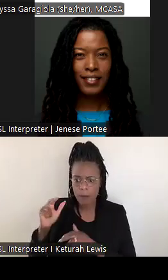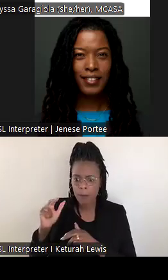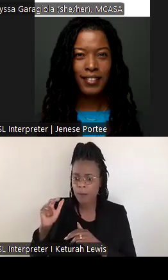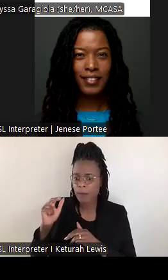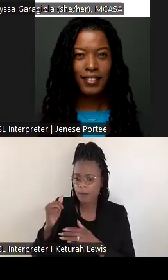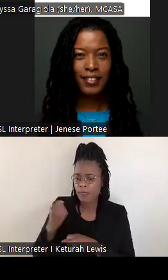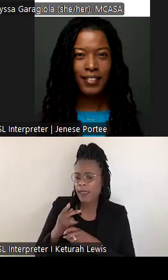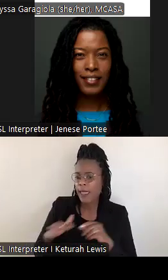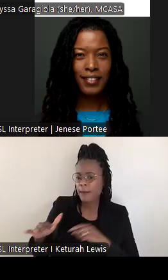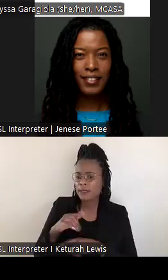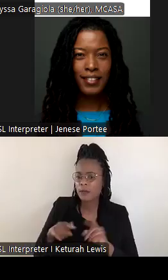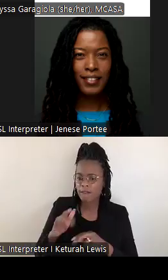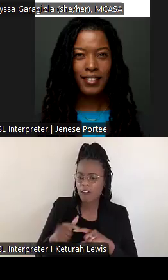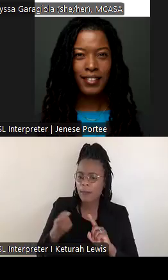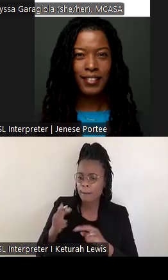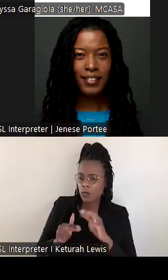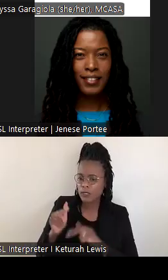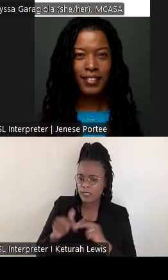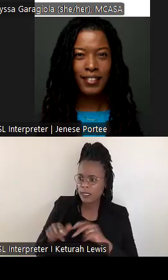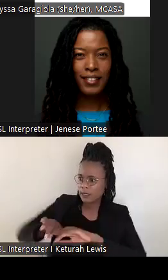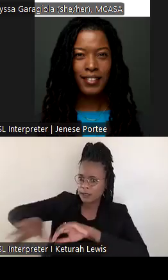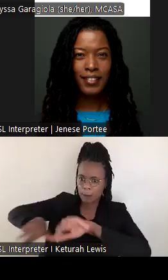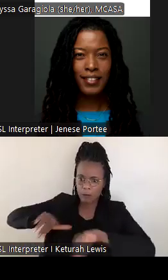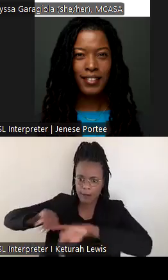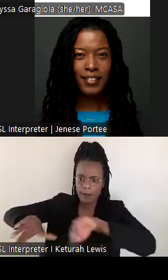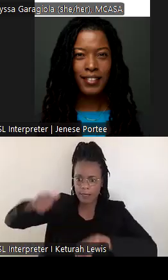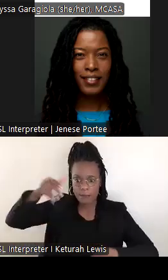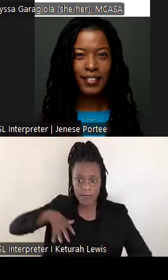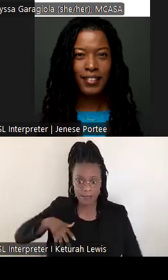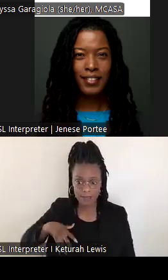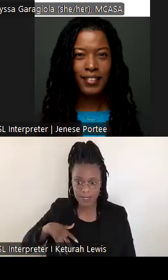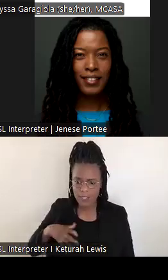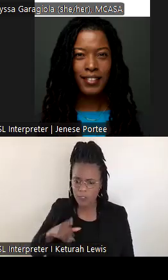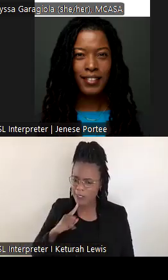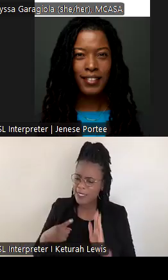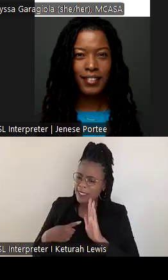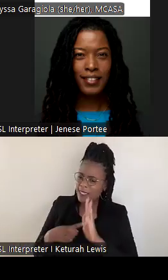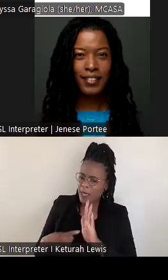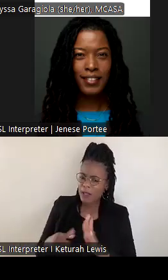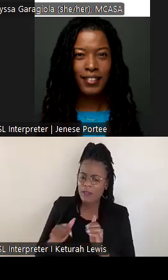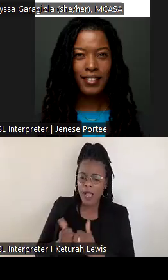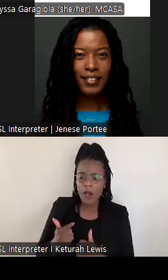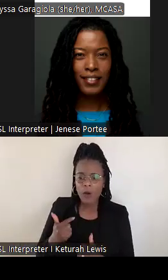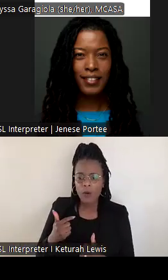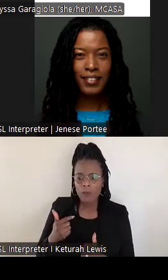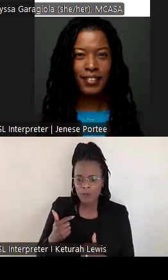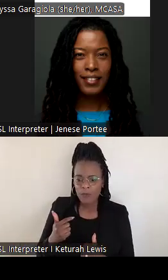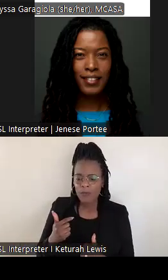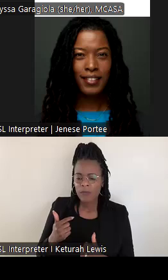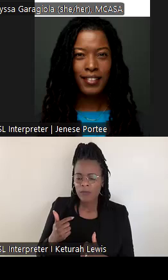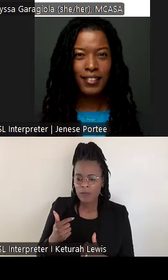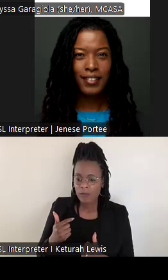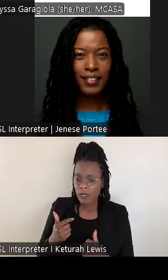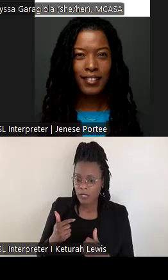allowed to live together. And so it was just a great example on how things were building. And it got to the point of